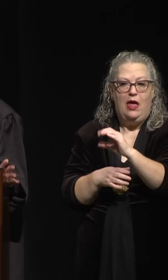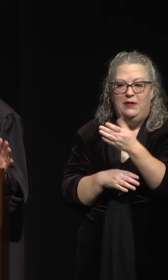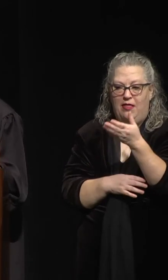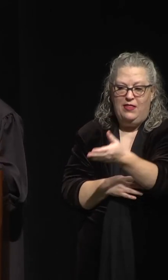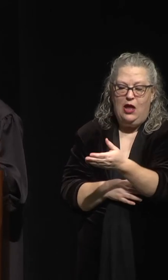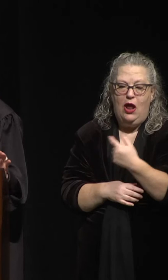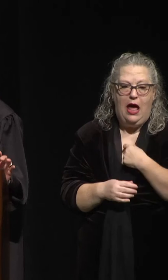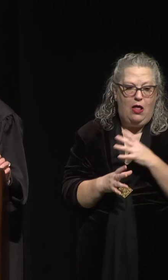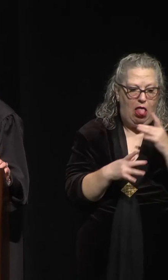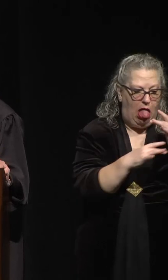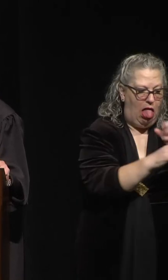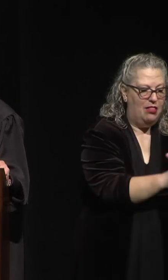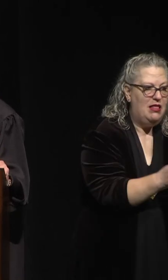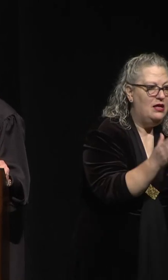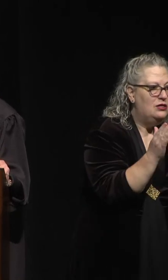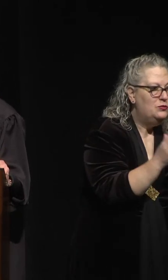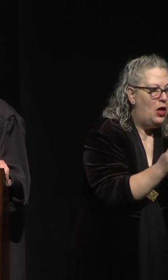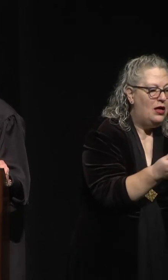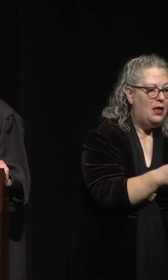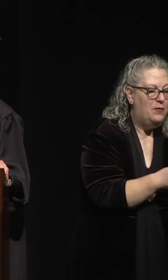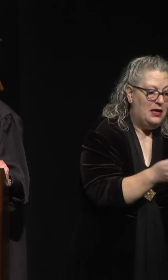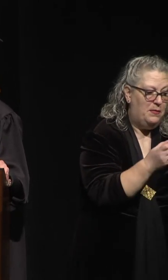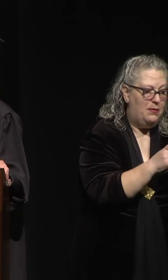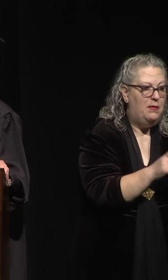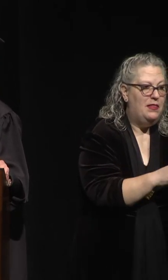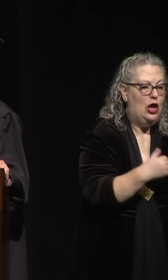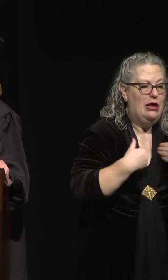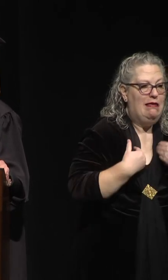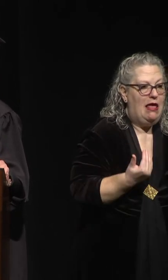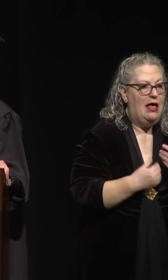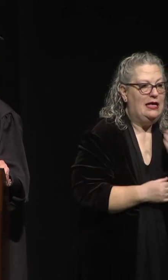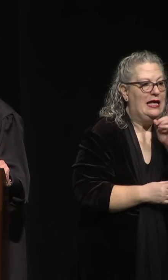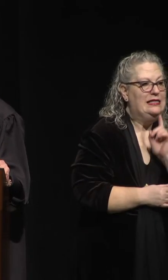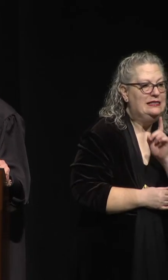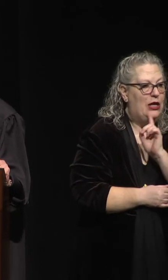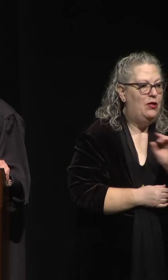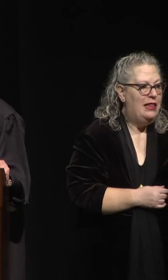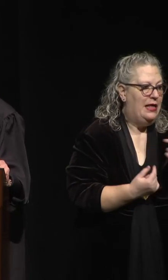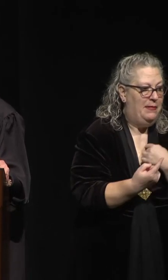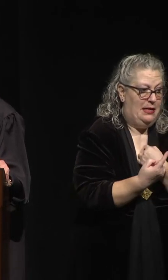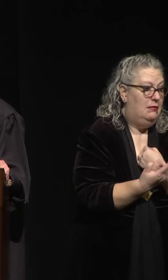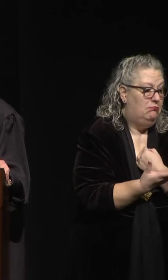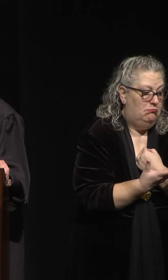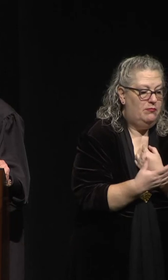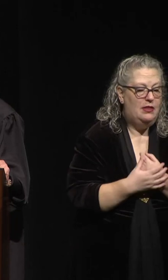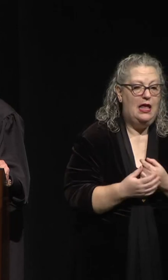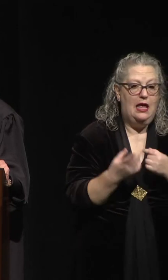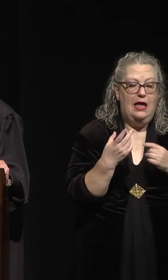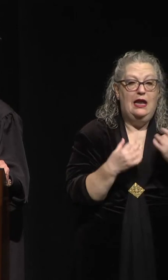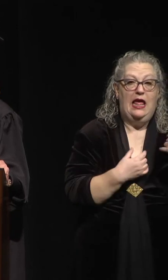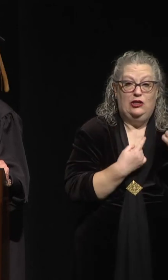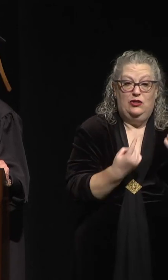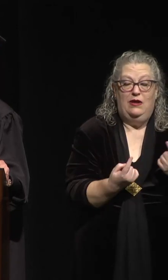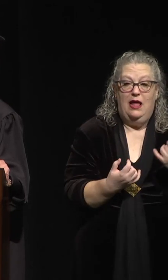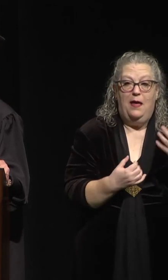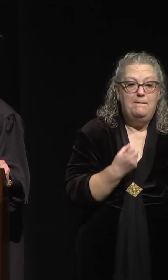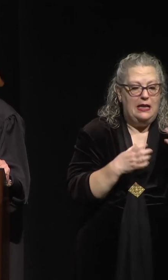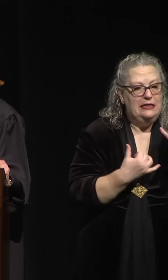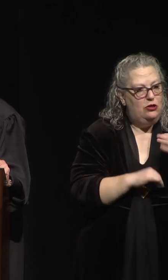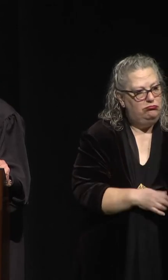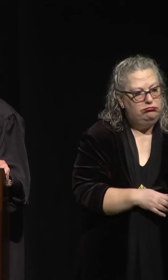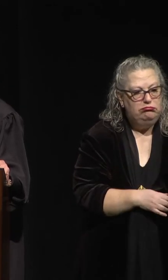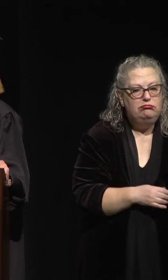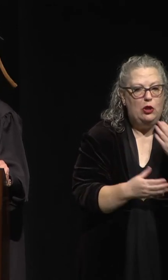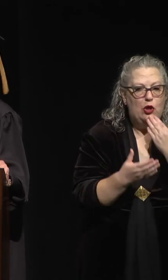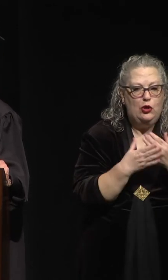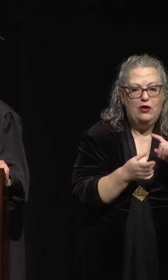I was attracted to the small company because many people there were young and single like I was. And to this day, many are still very good